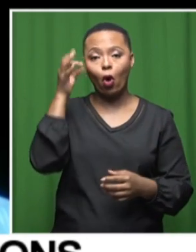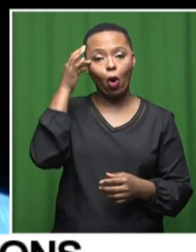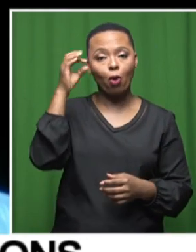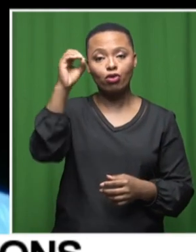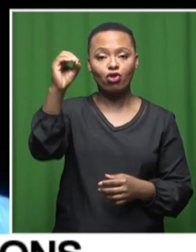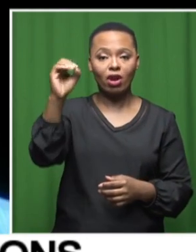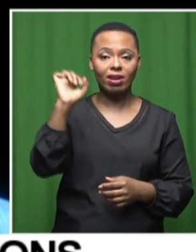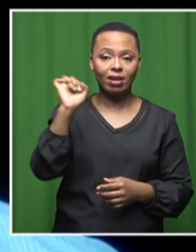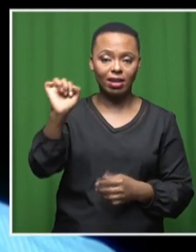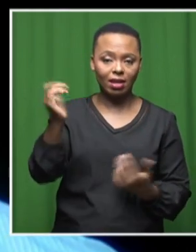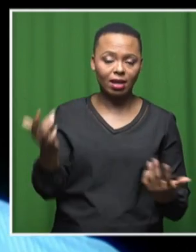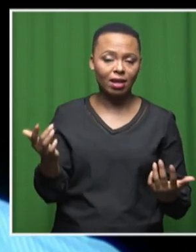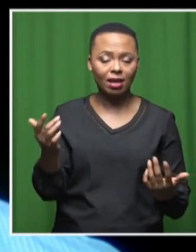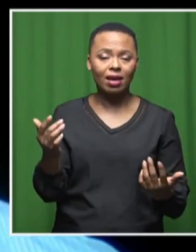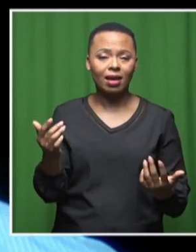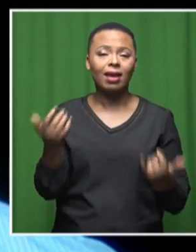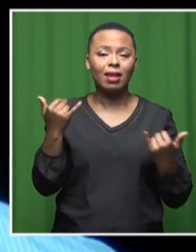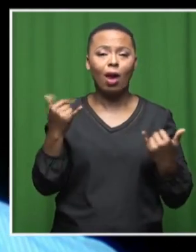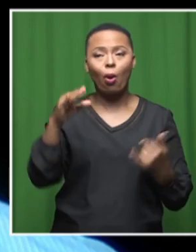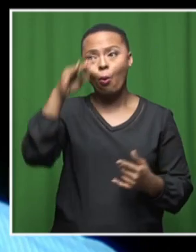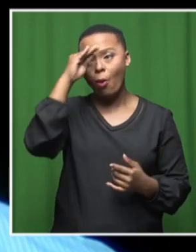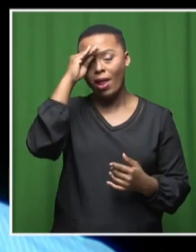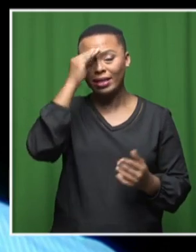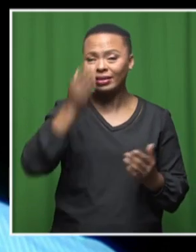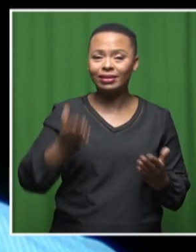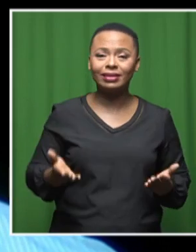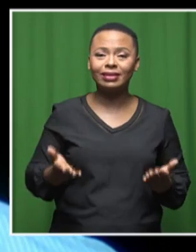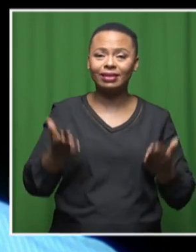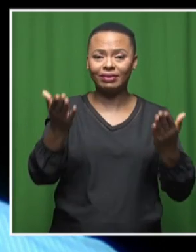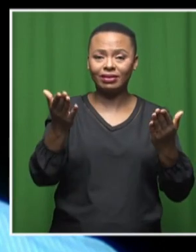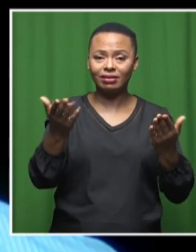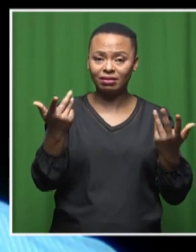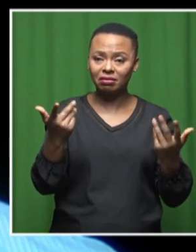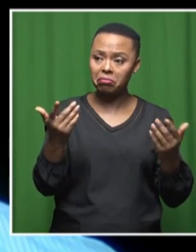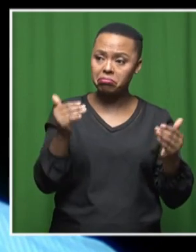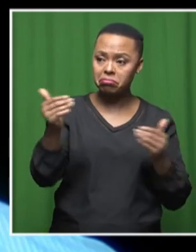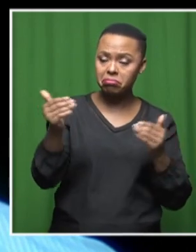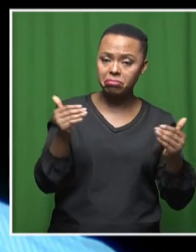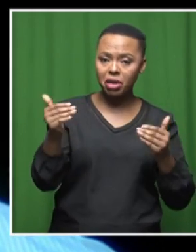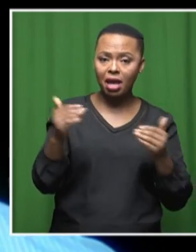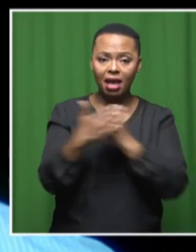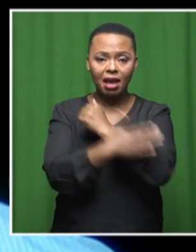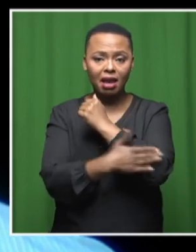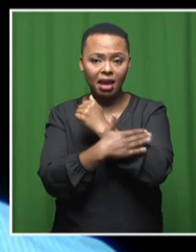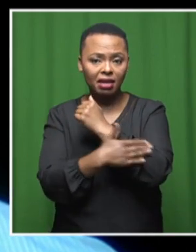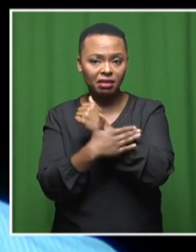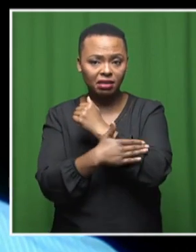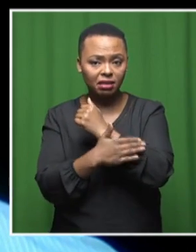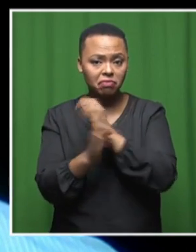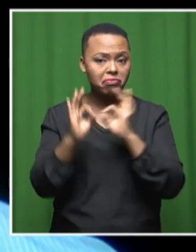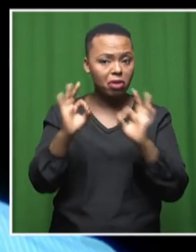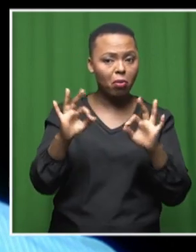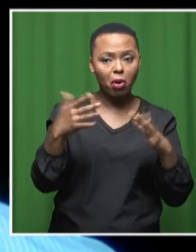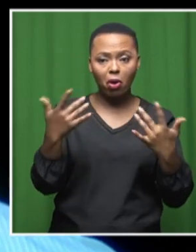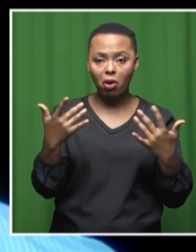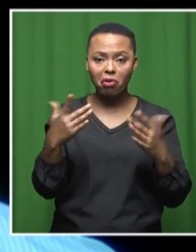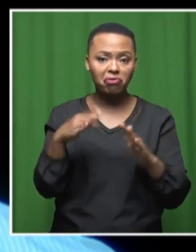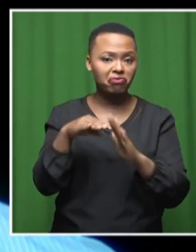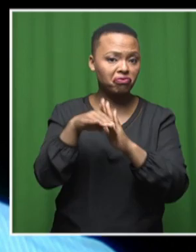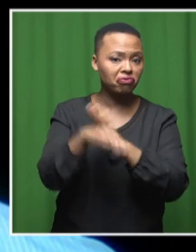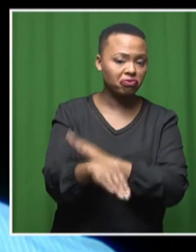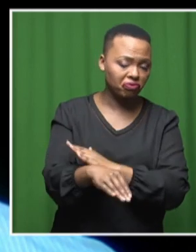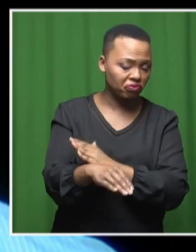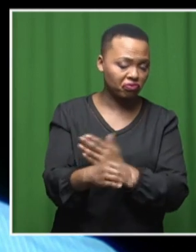our police service have a handle on crime in this country, or are we just going